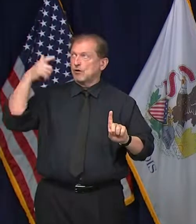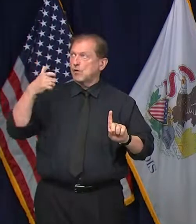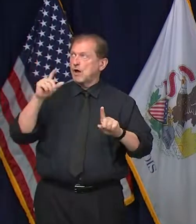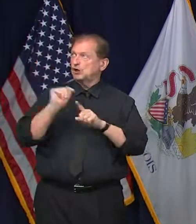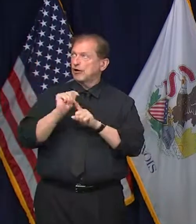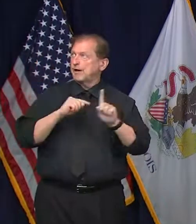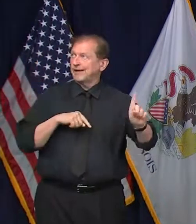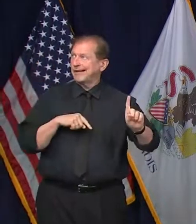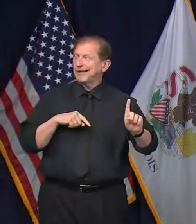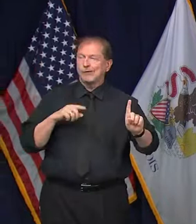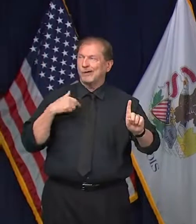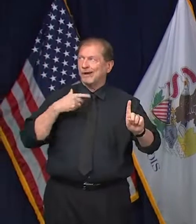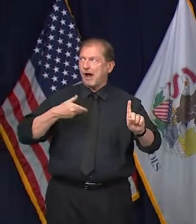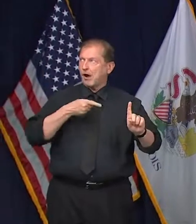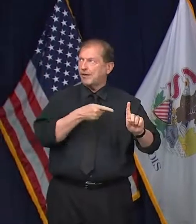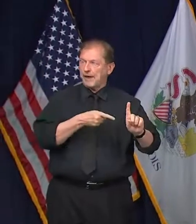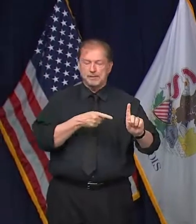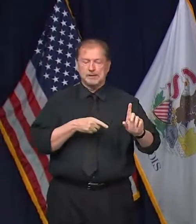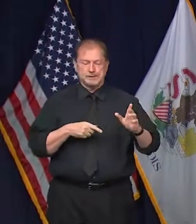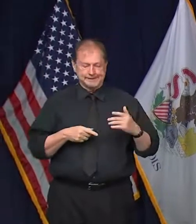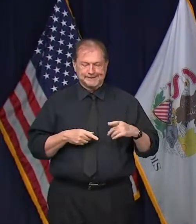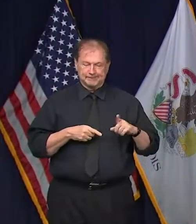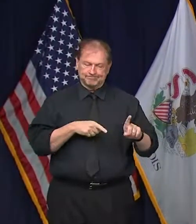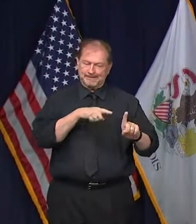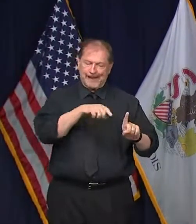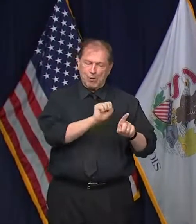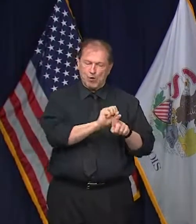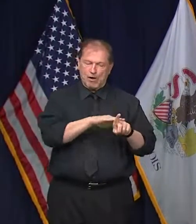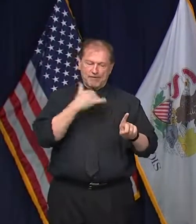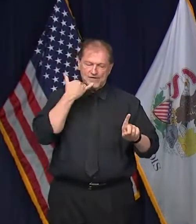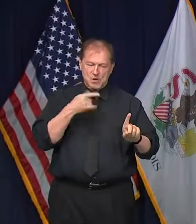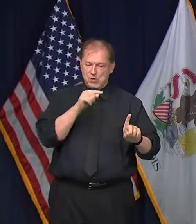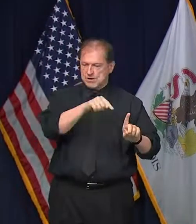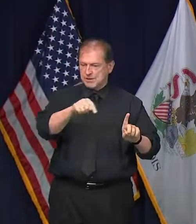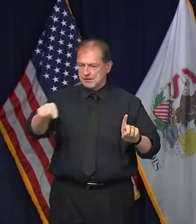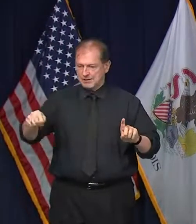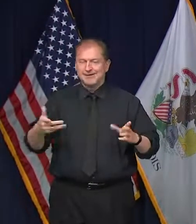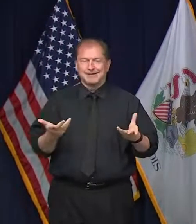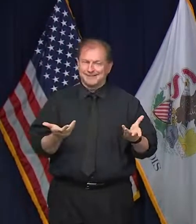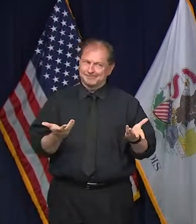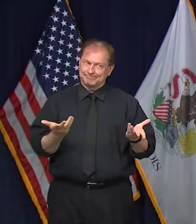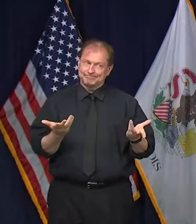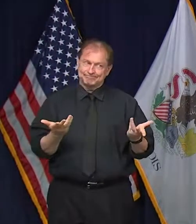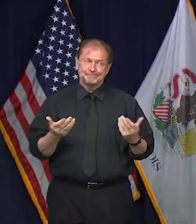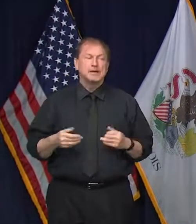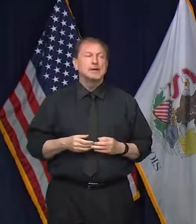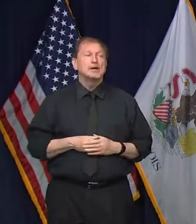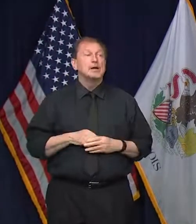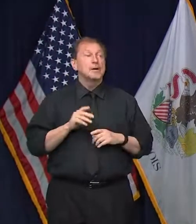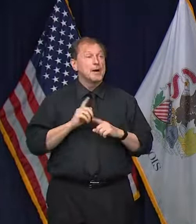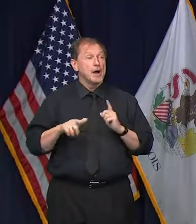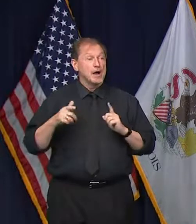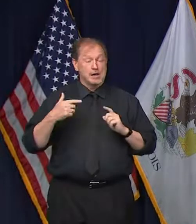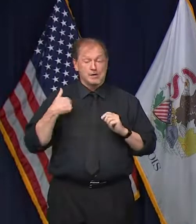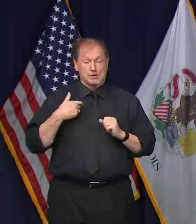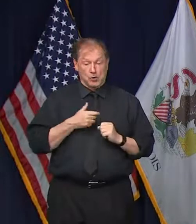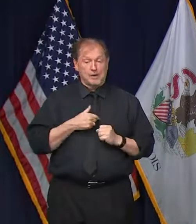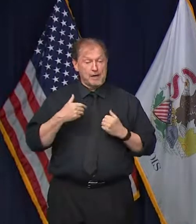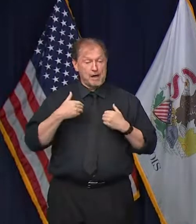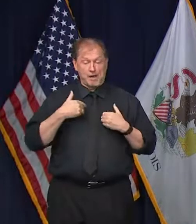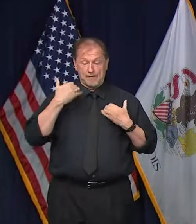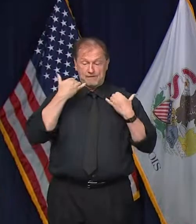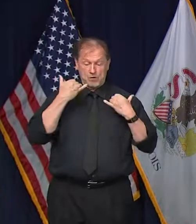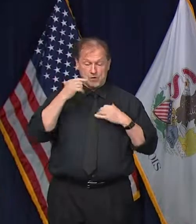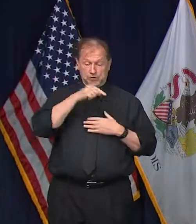government puts on who can be on those phone lines, really managing incoming filings. What we've done is tried to offload the calls that